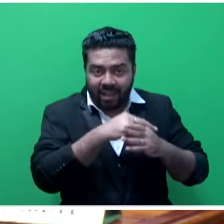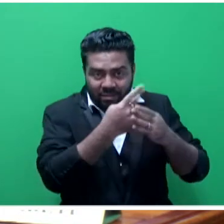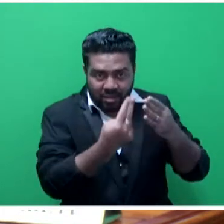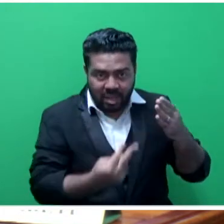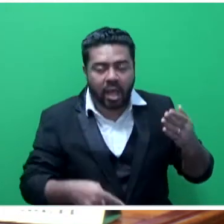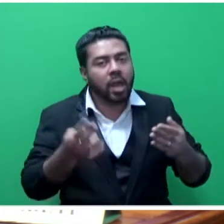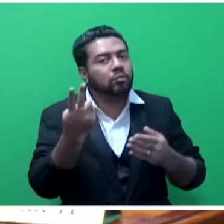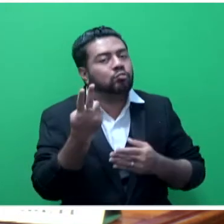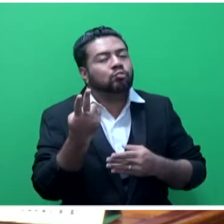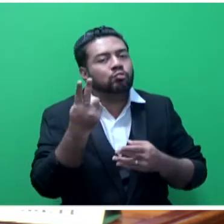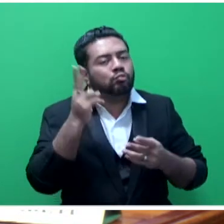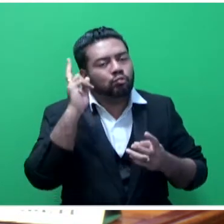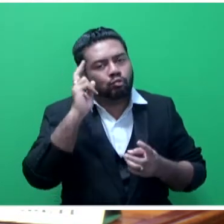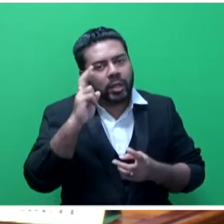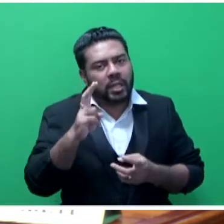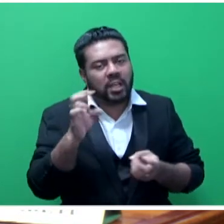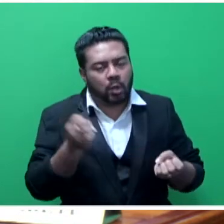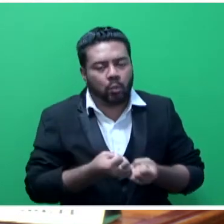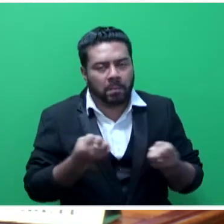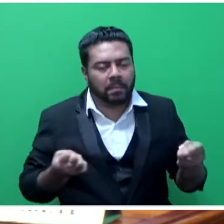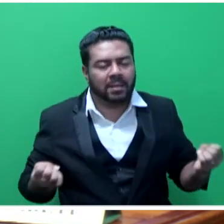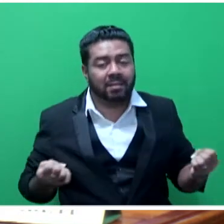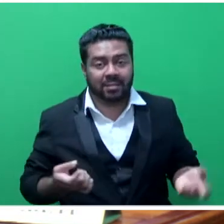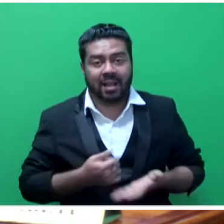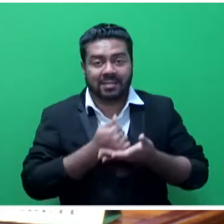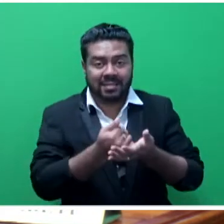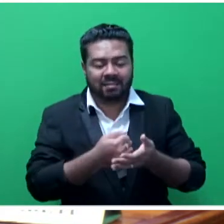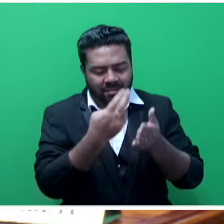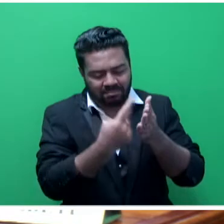equipment. This will definitely assist the